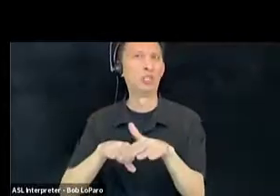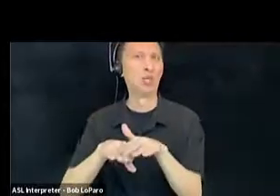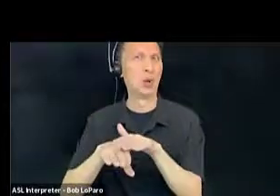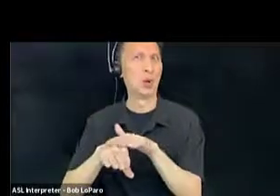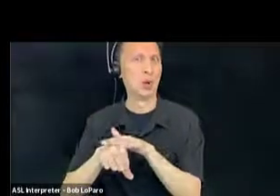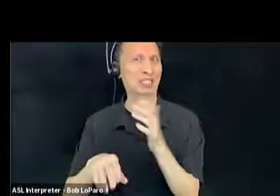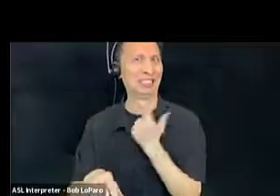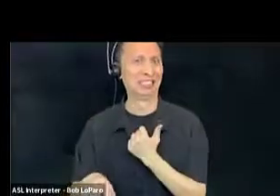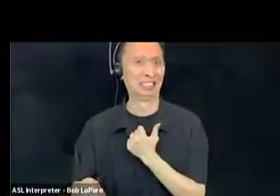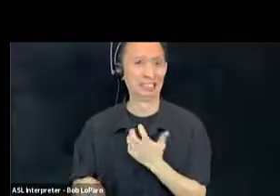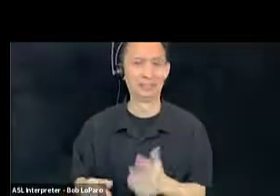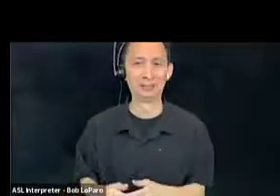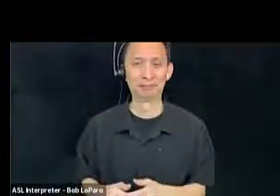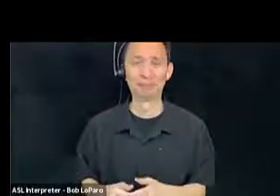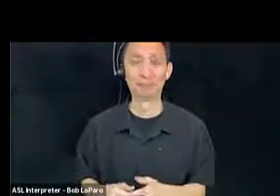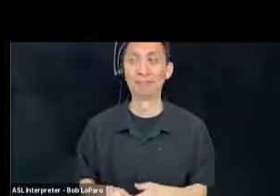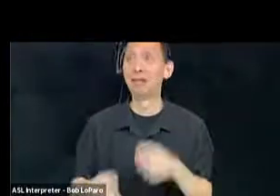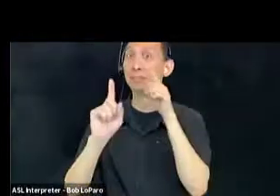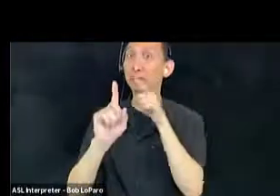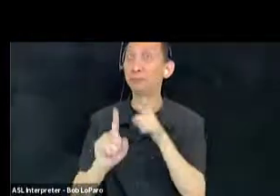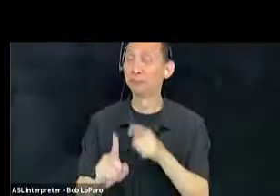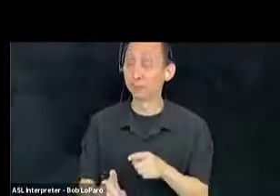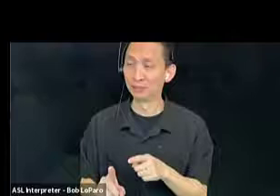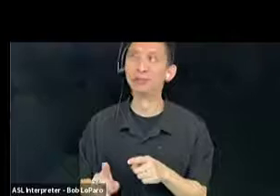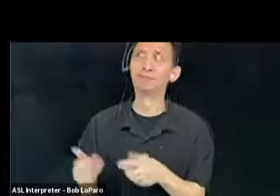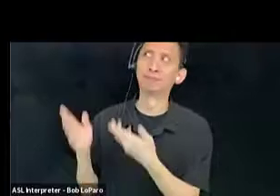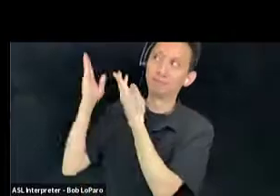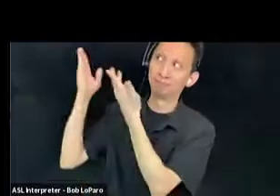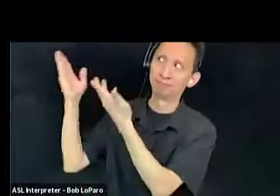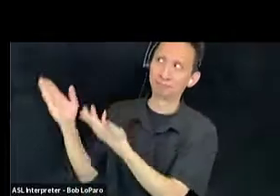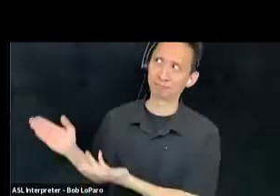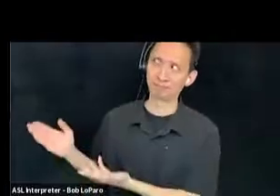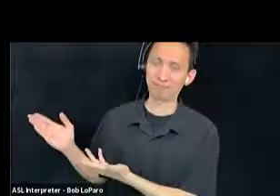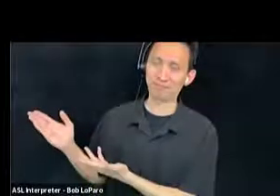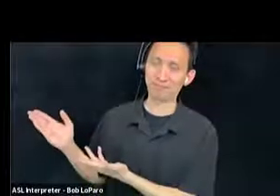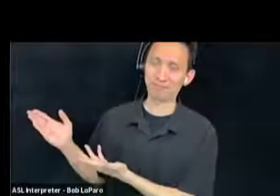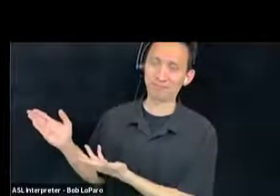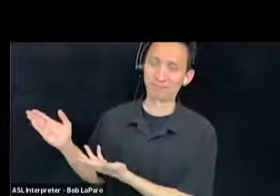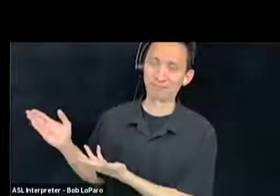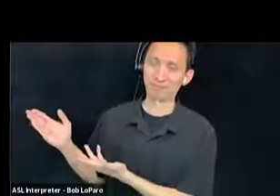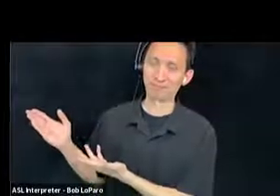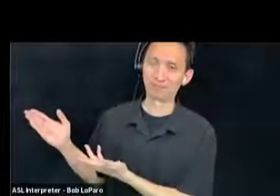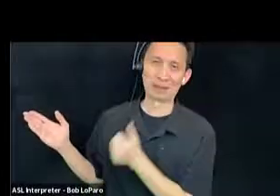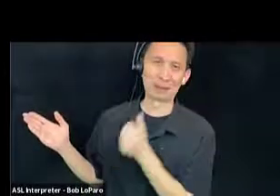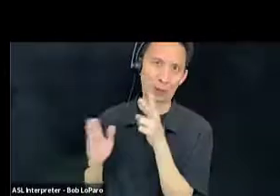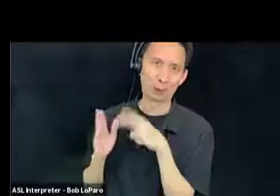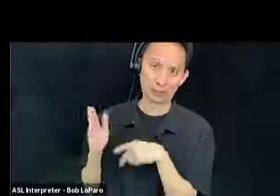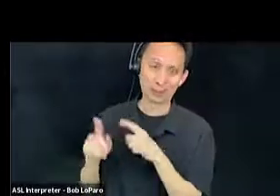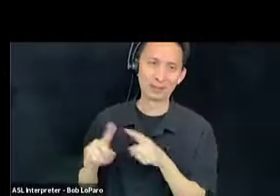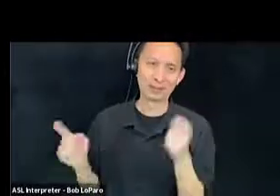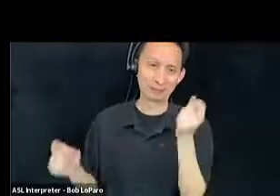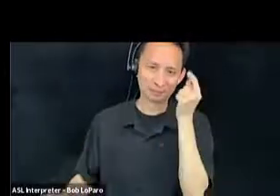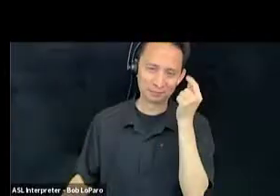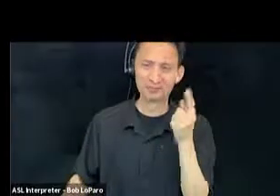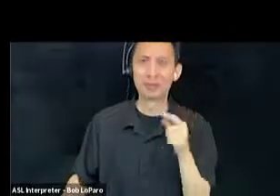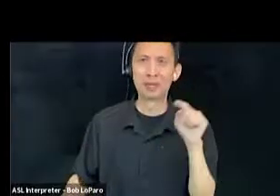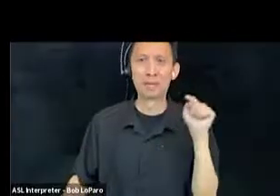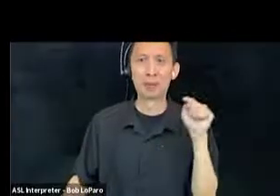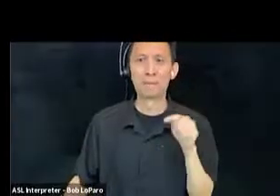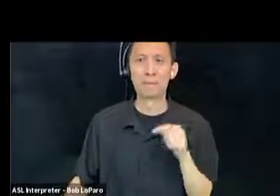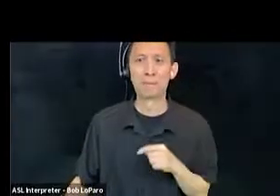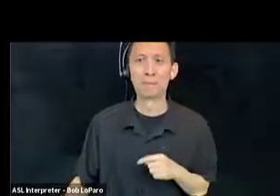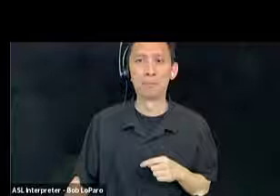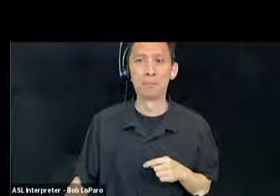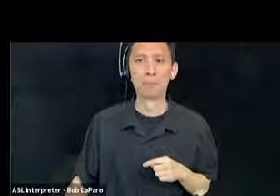So these are just the objectives. not going to read these out loud to you, but you just get some basic understanding of calendar systems. When I refer to